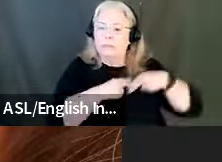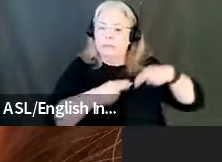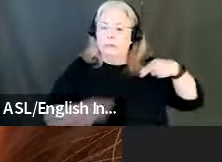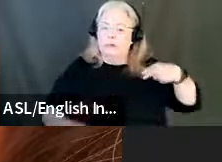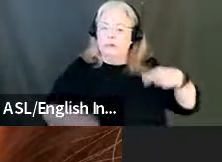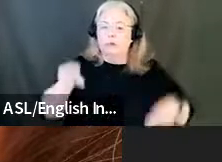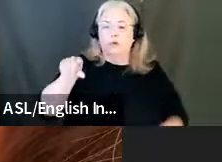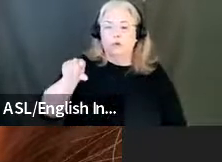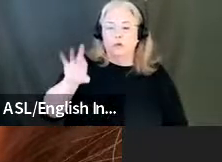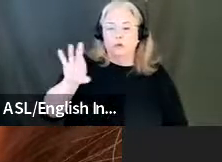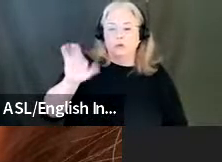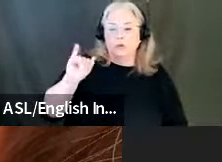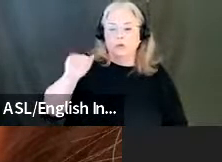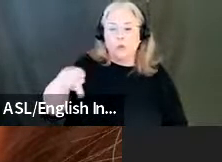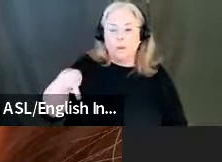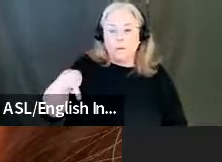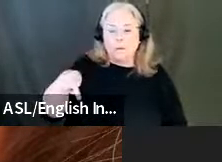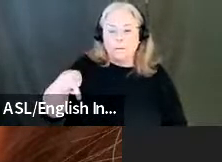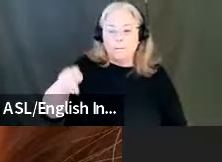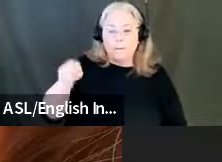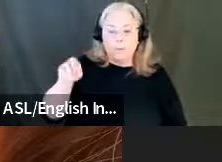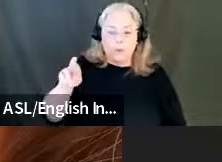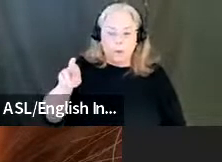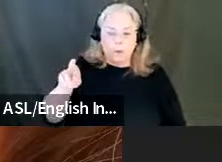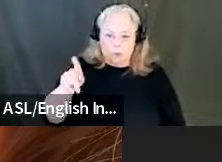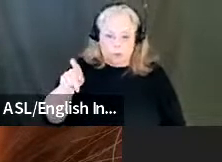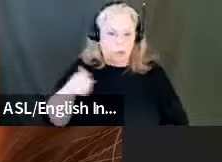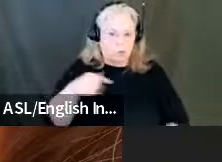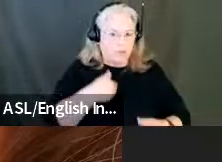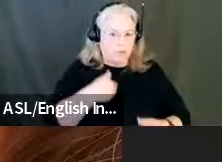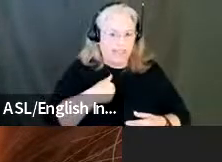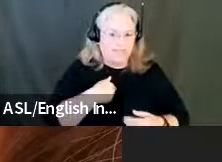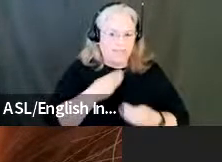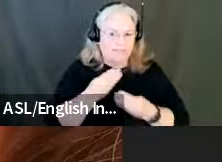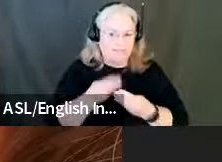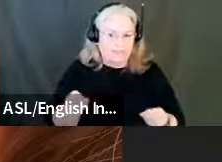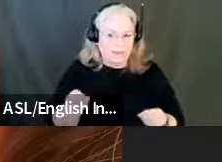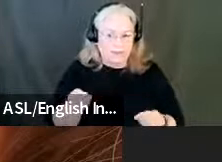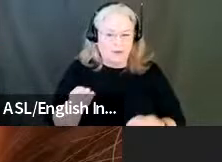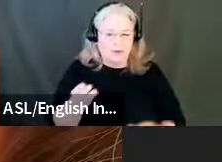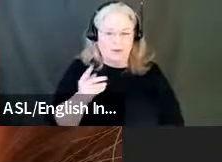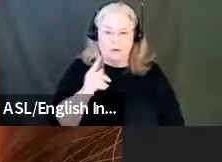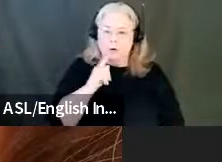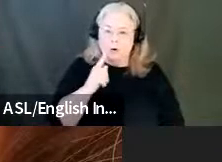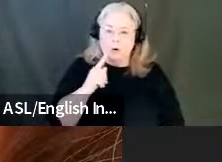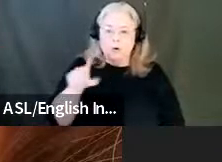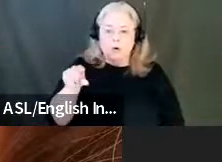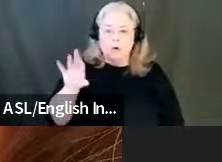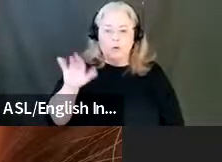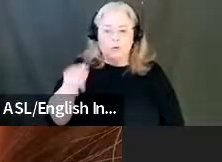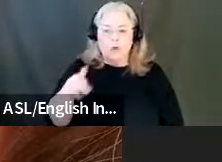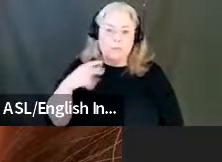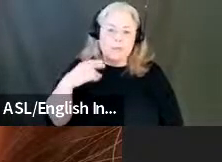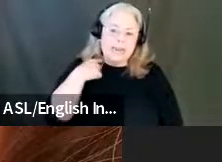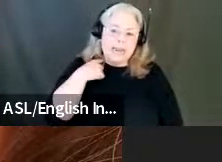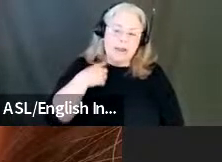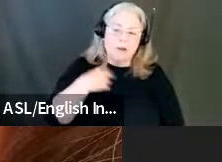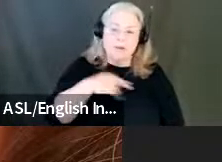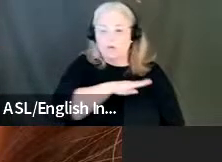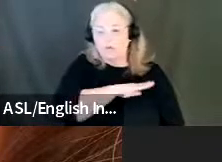gripper, and you have a little kit of materials so that it doesn't just keep gripping into the neck and sliding